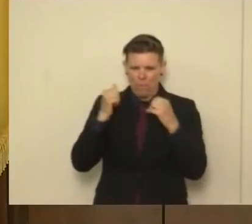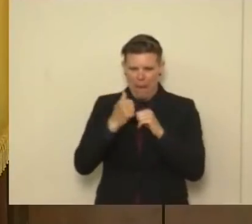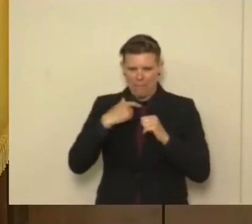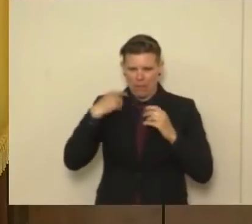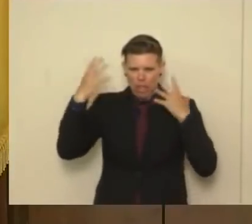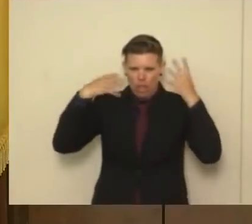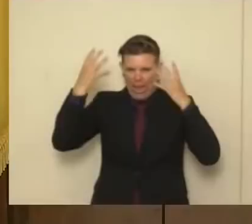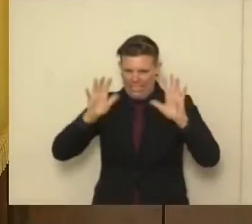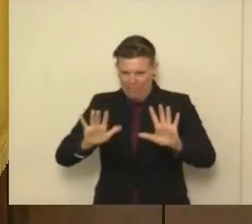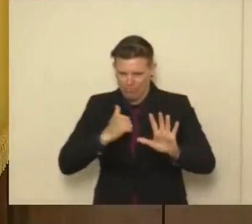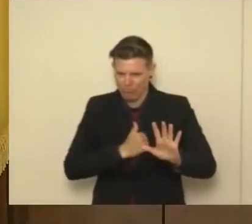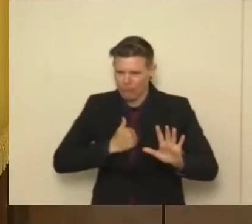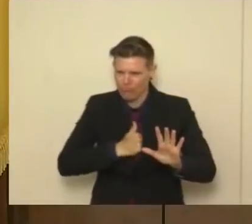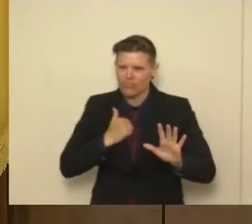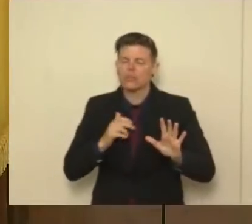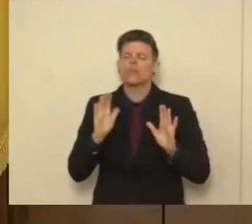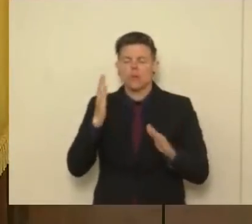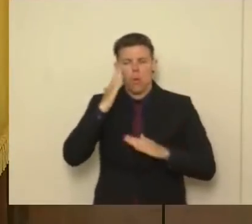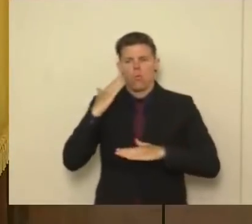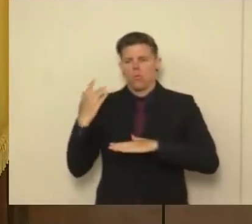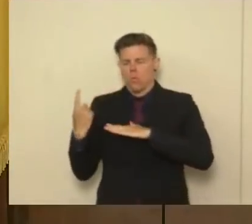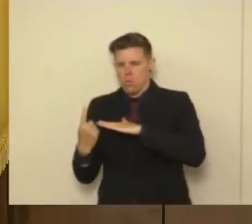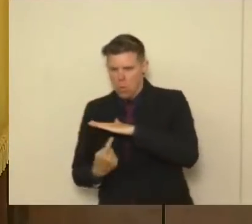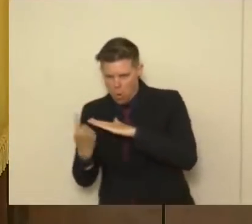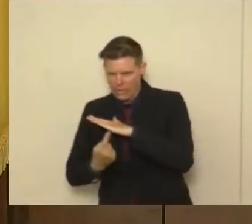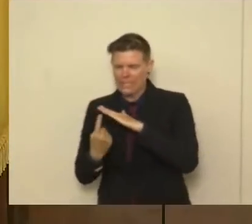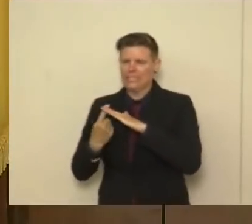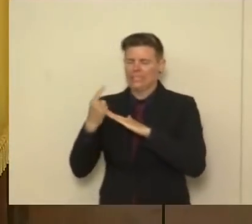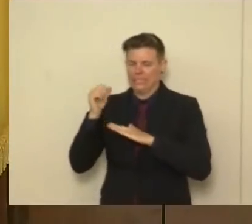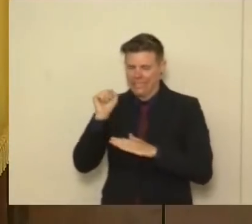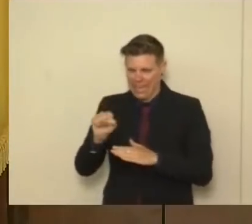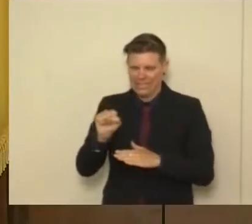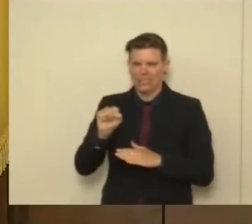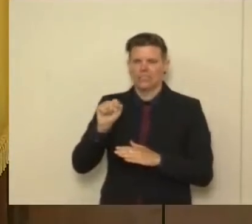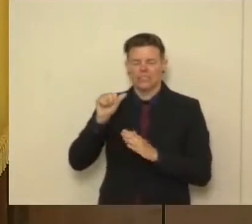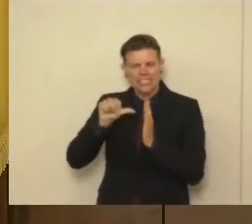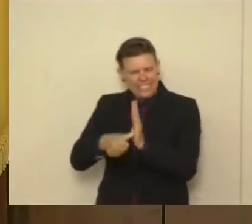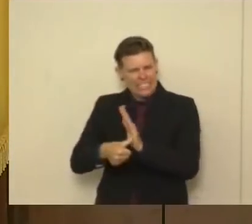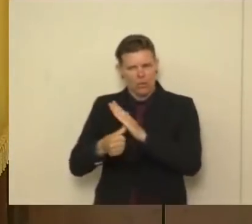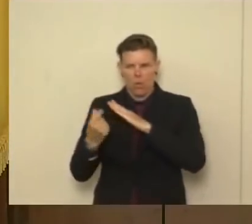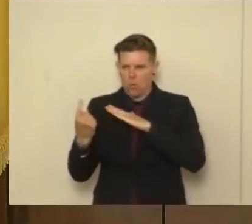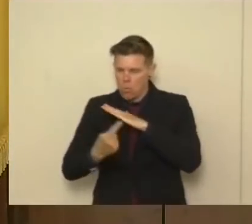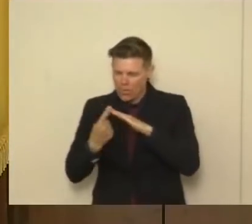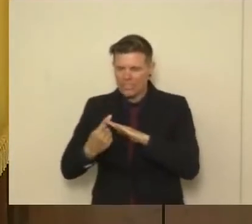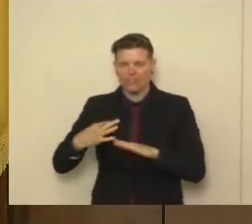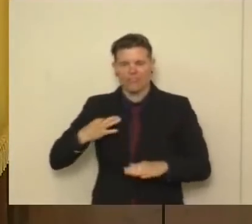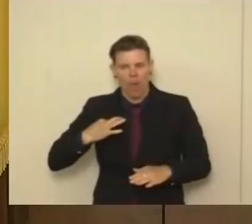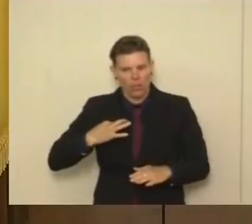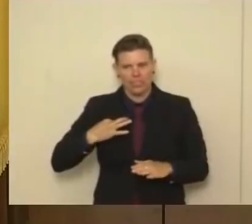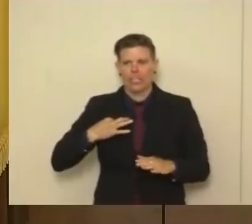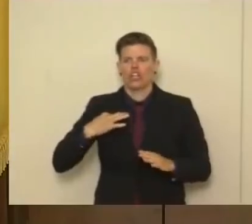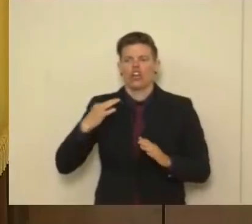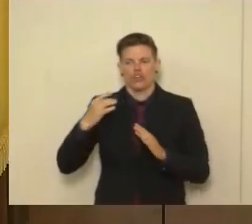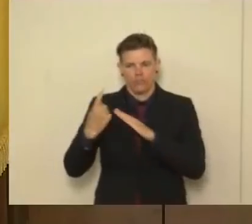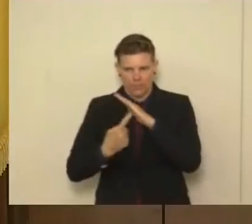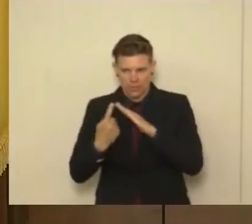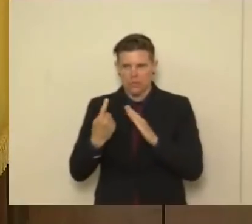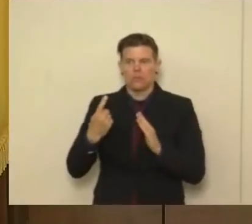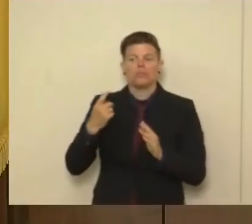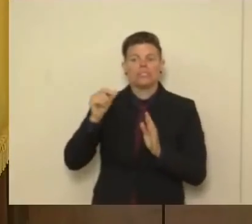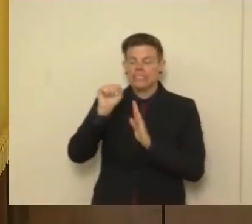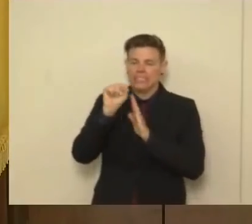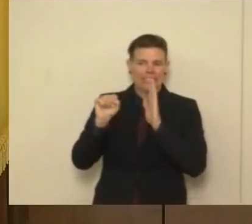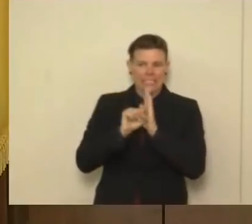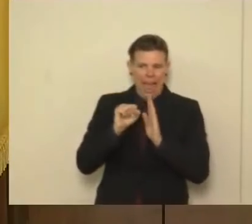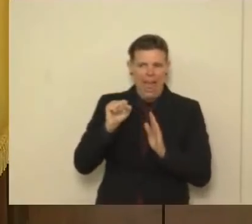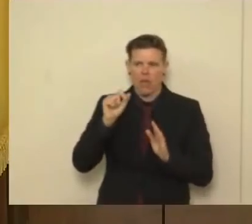quarantine is tricky, and I want to be careful that it's all voluntary. I don't always know, the state doesn't know, right,